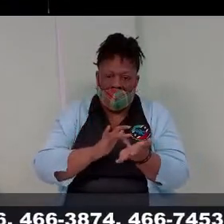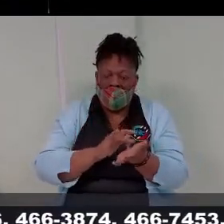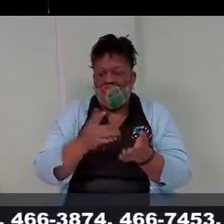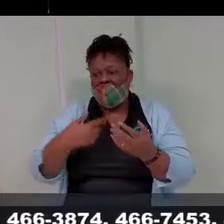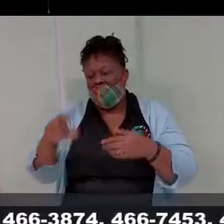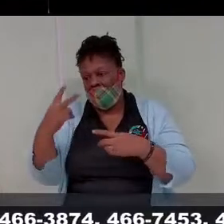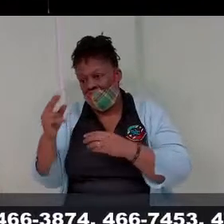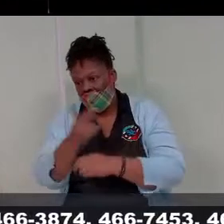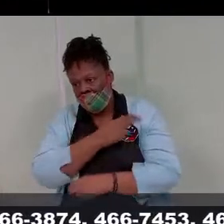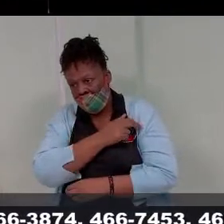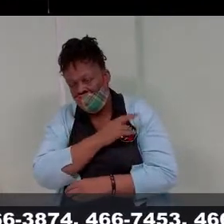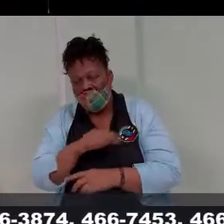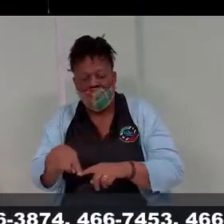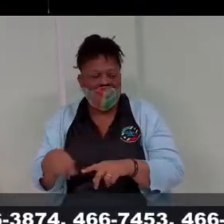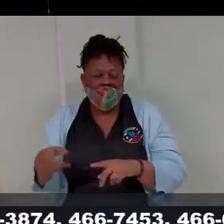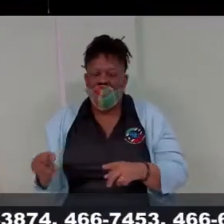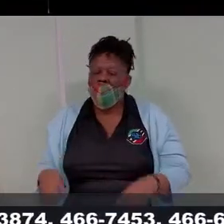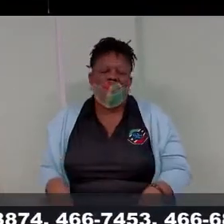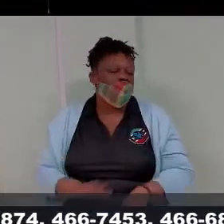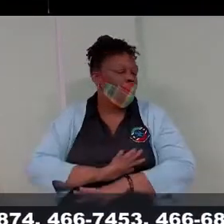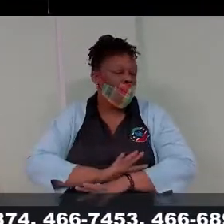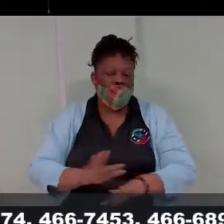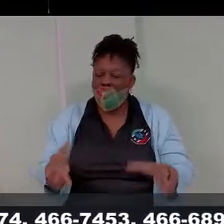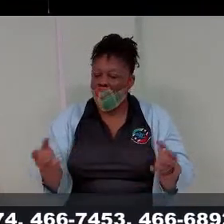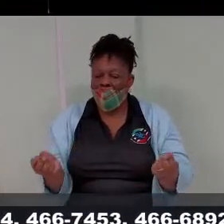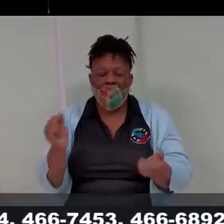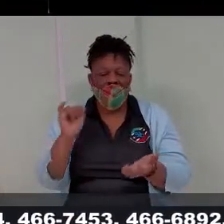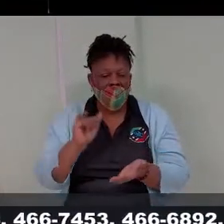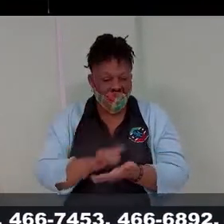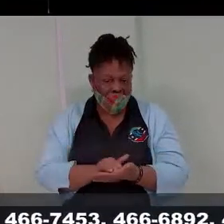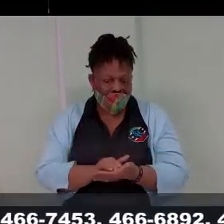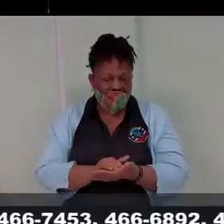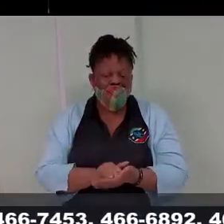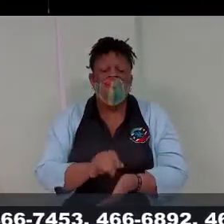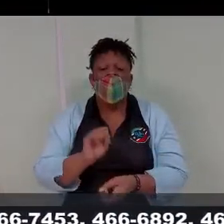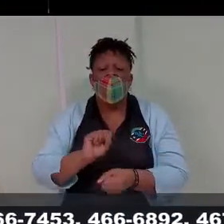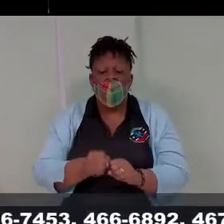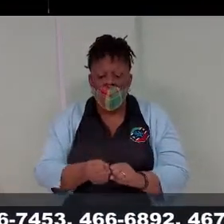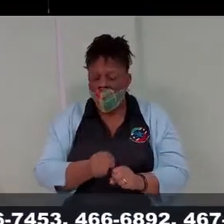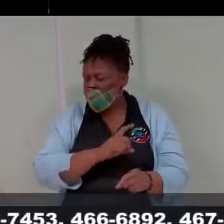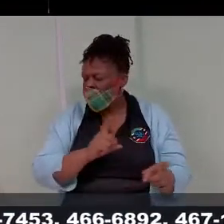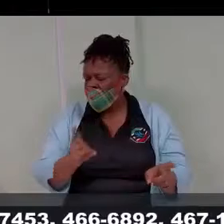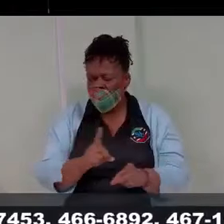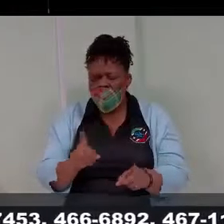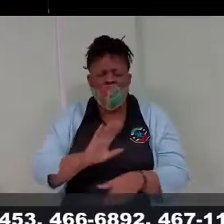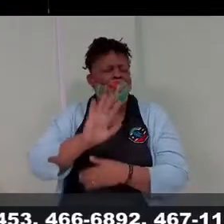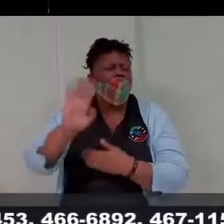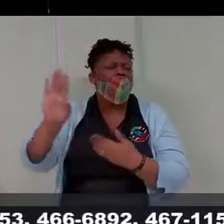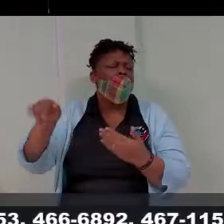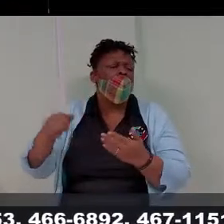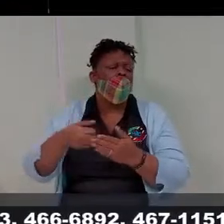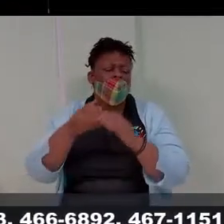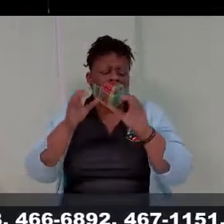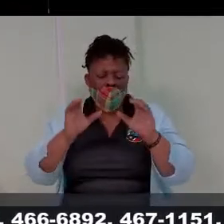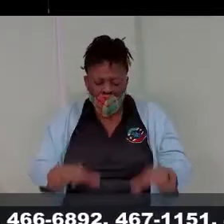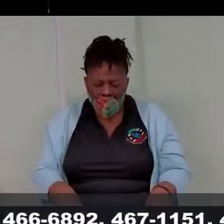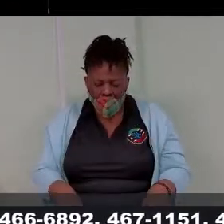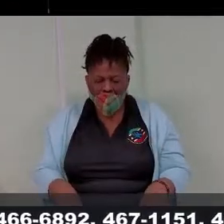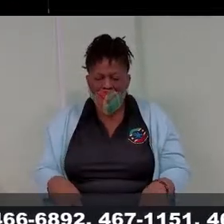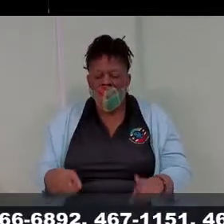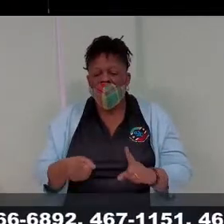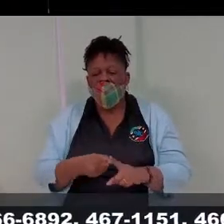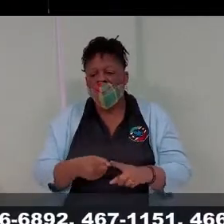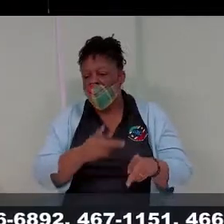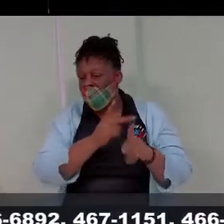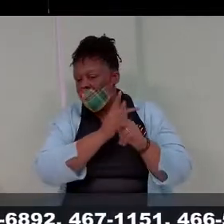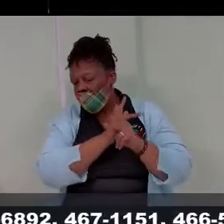what an outbreak is like. Nobody wants it. So therefore we have to do everything, all the preventative measures we